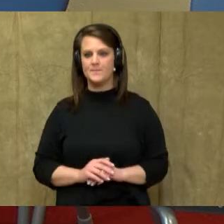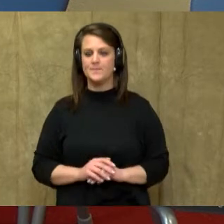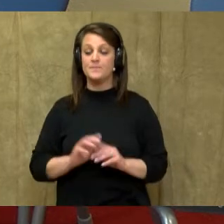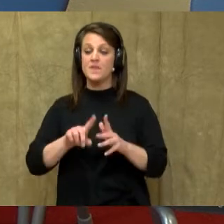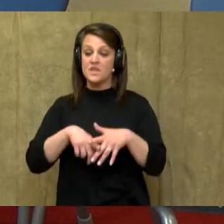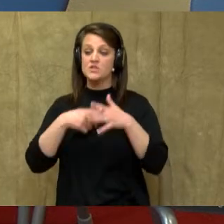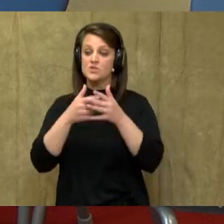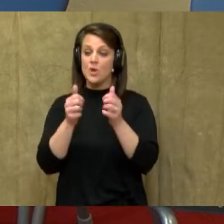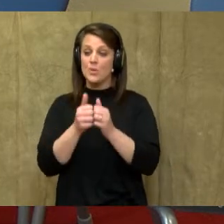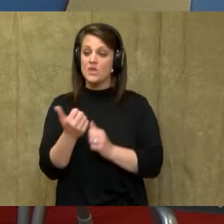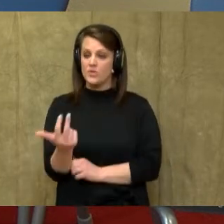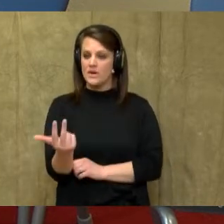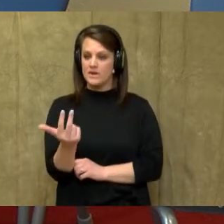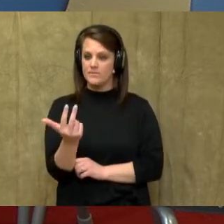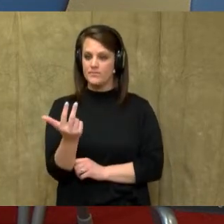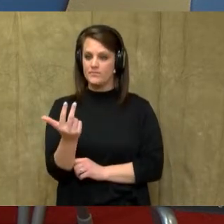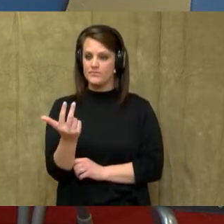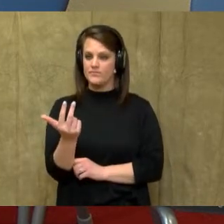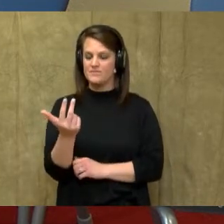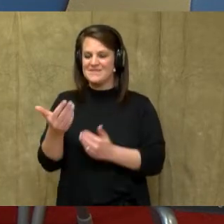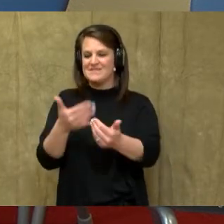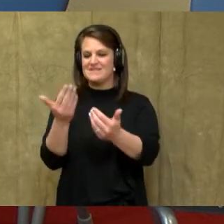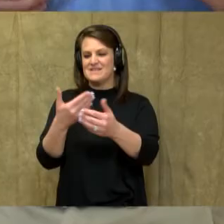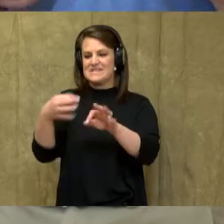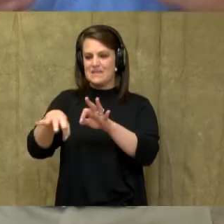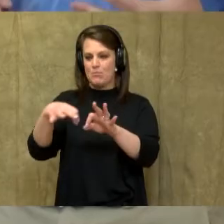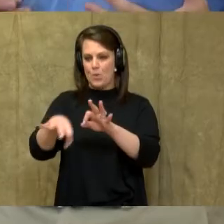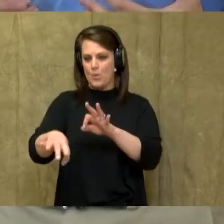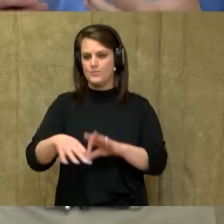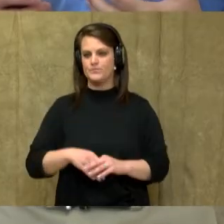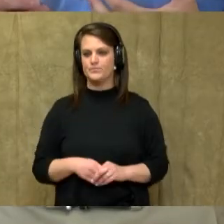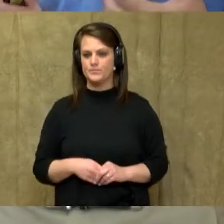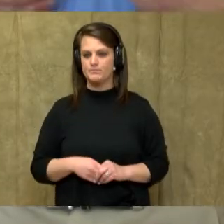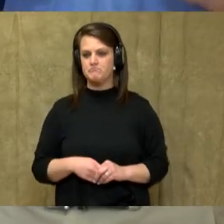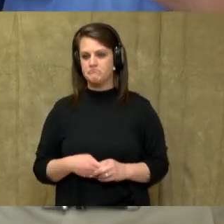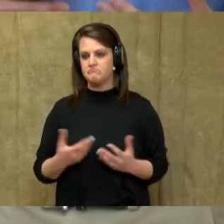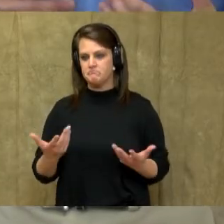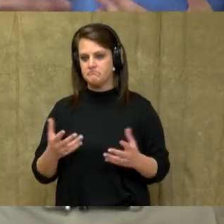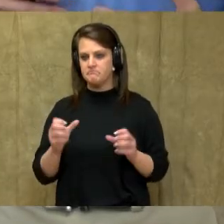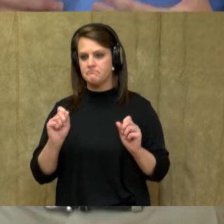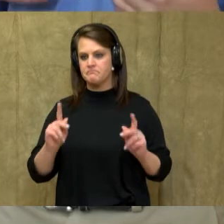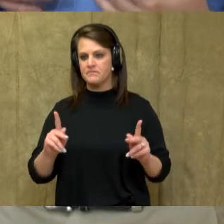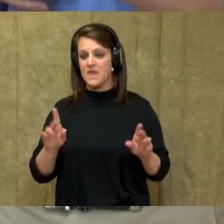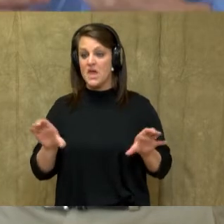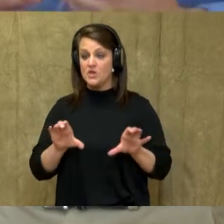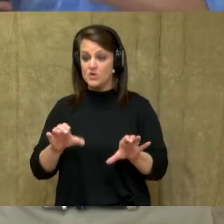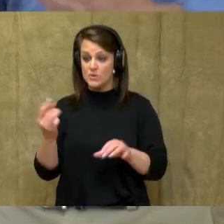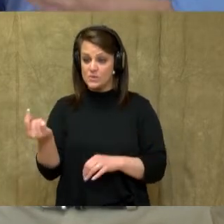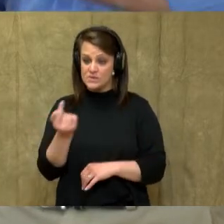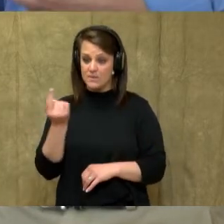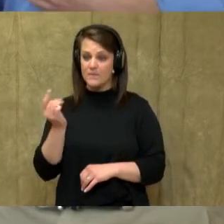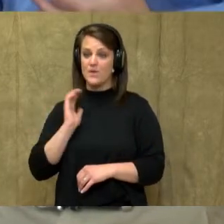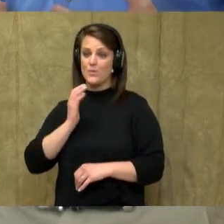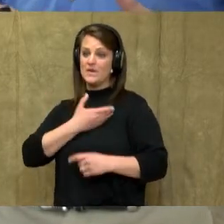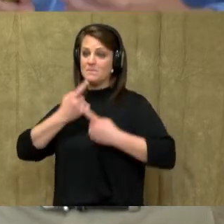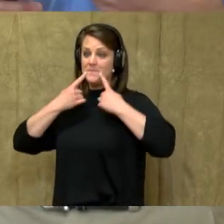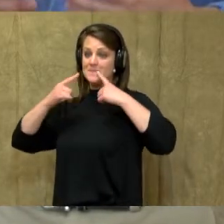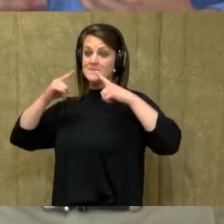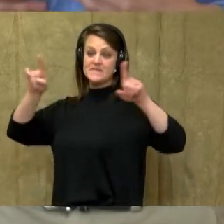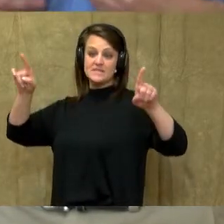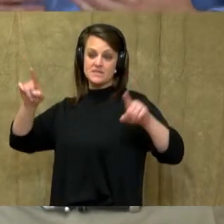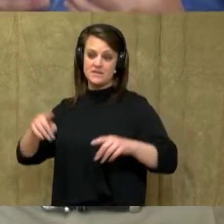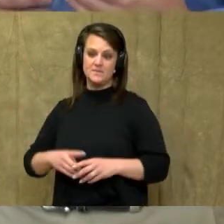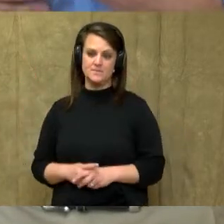just 3 in order to keep it simple, keep it practical, and do something we can actually succeed at.